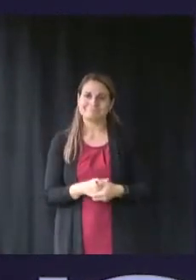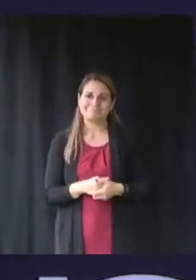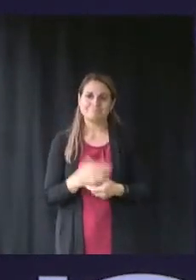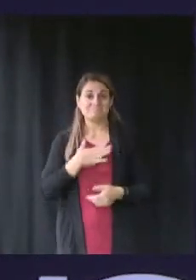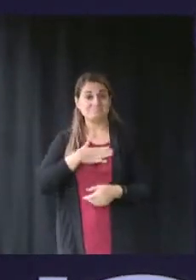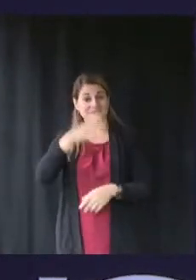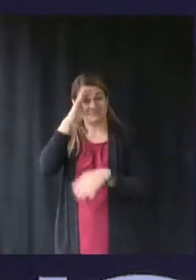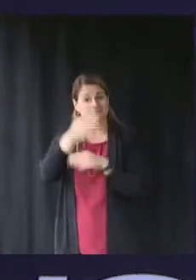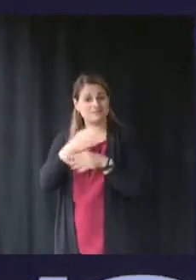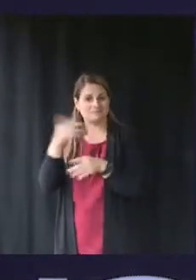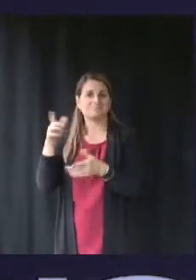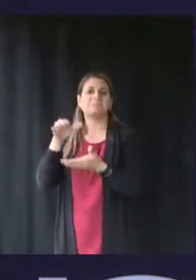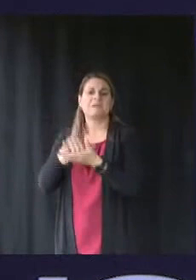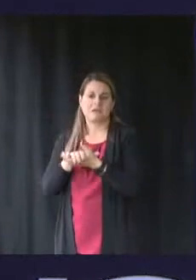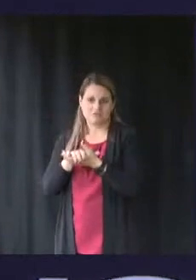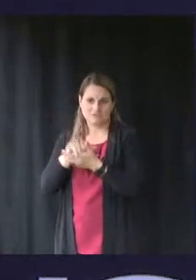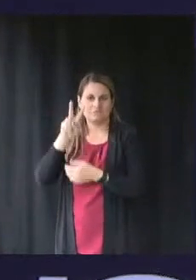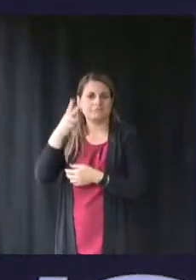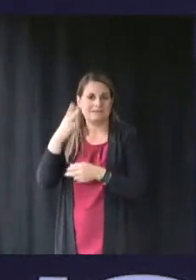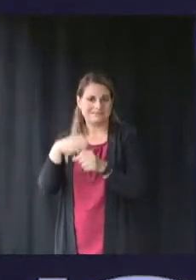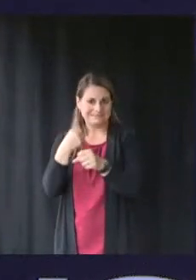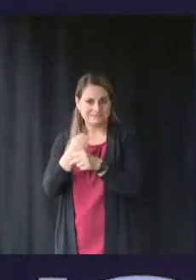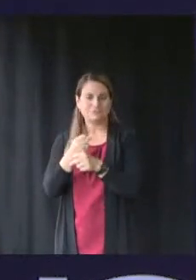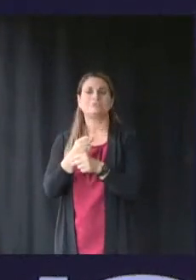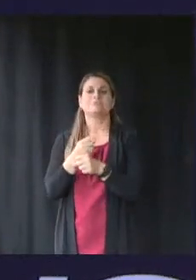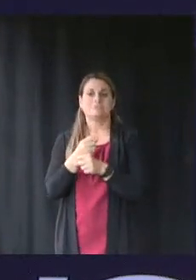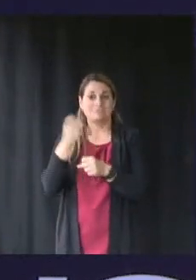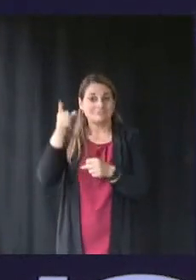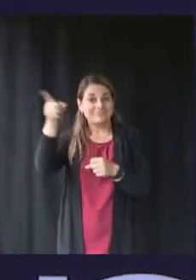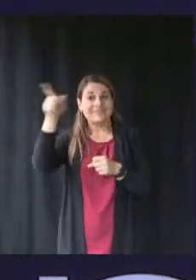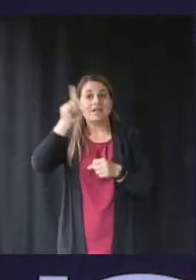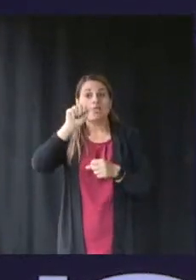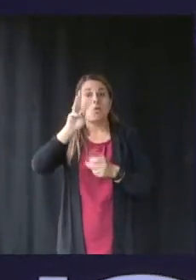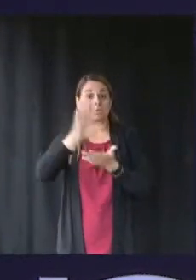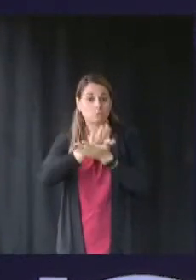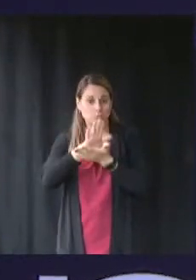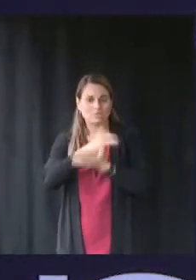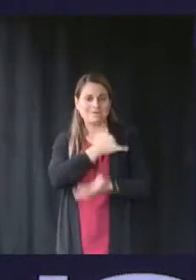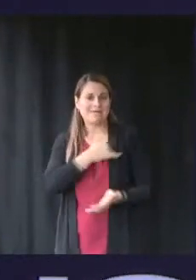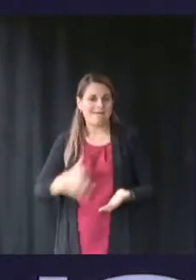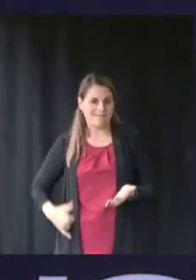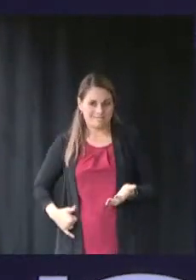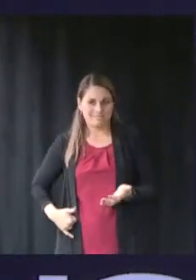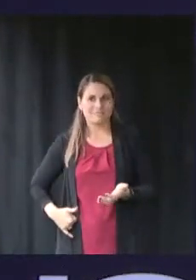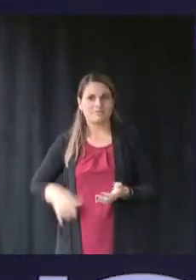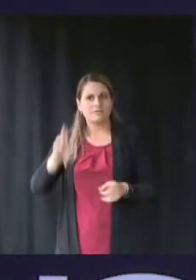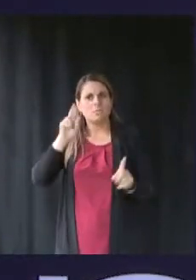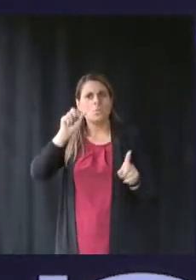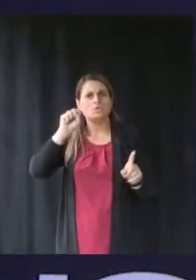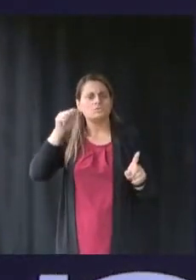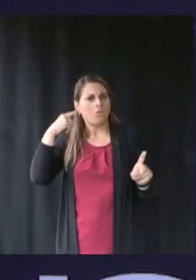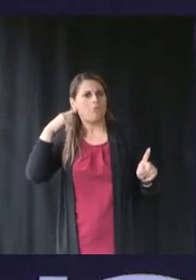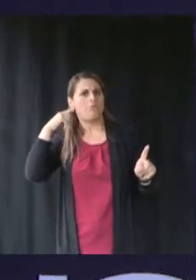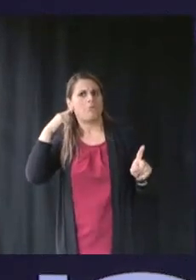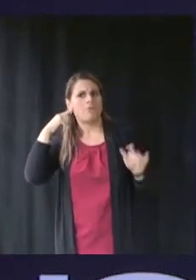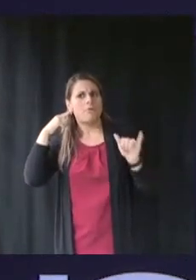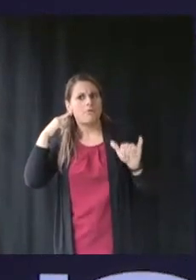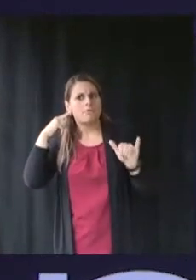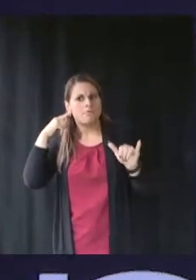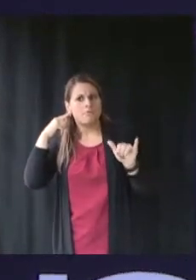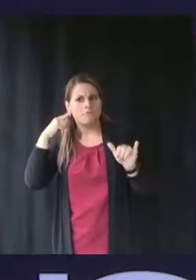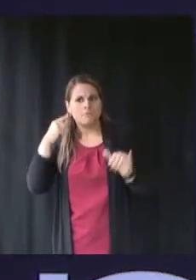second year of law school, and he transferred to Yale Law School. And Rosa heard that I was coming up